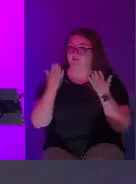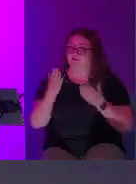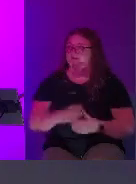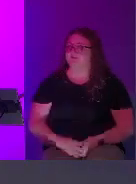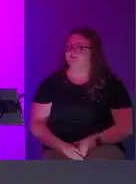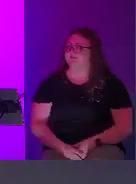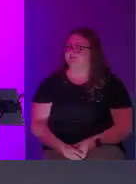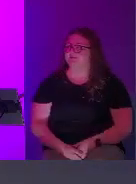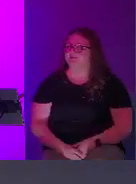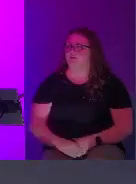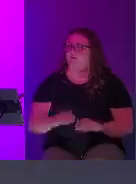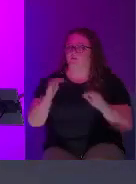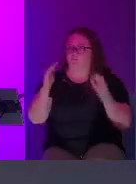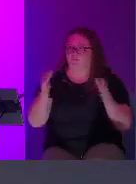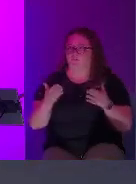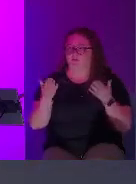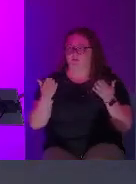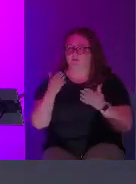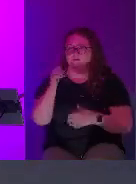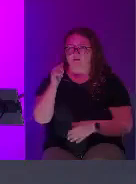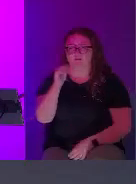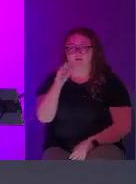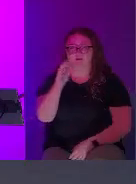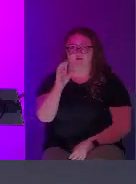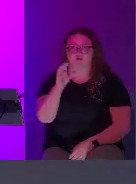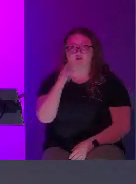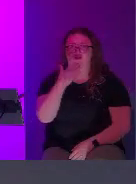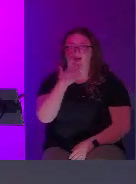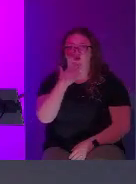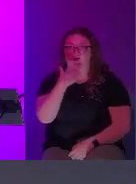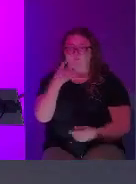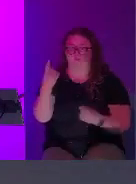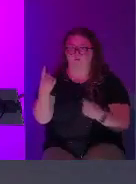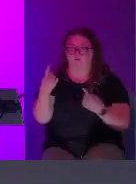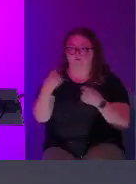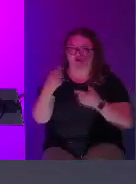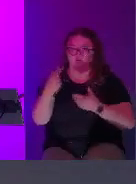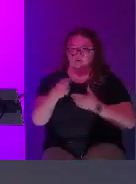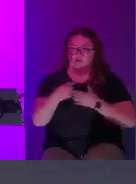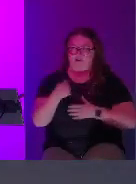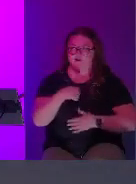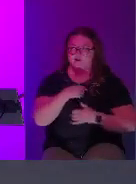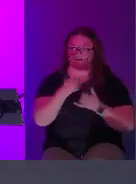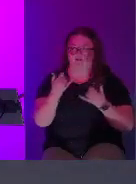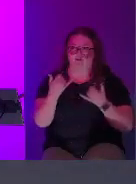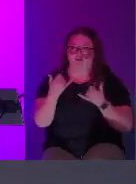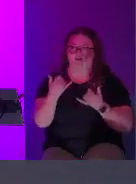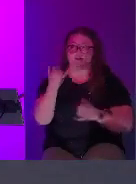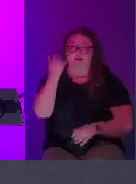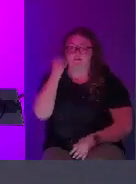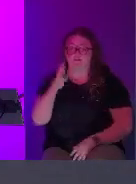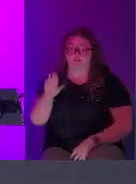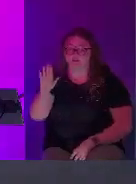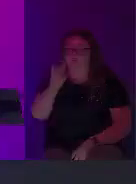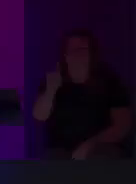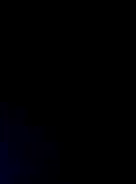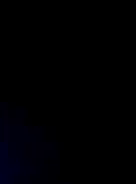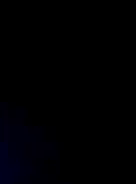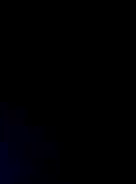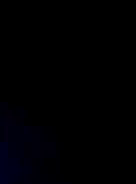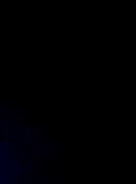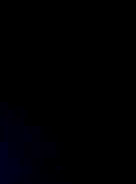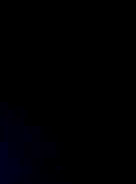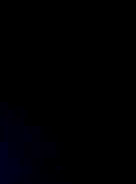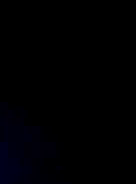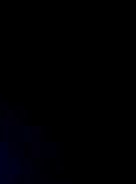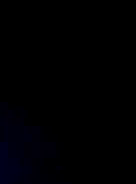want to welcome you to Ascent Bible Church. Thank you for joining us today. If this is your first time here, you should have